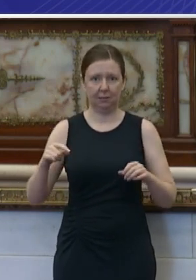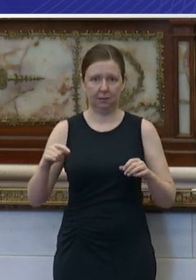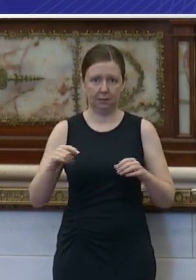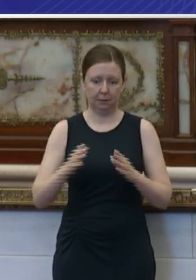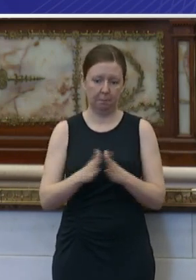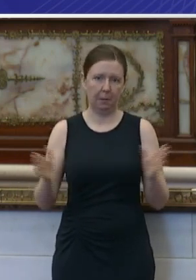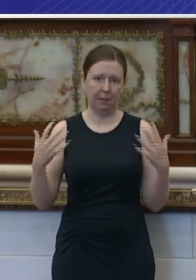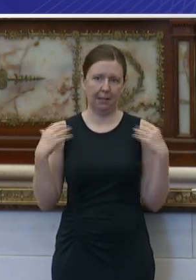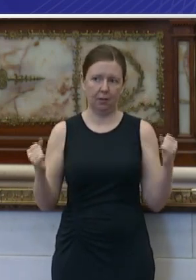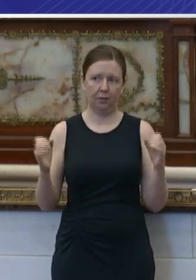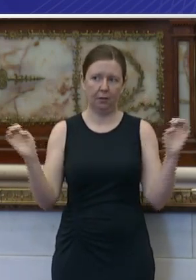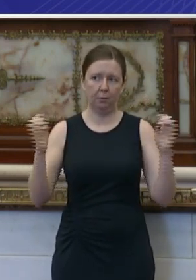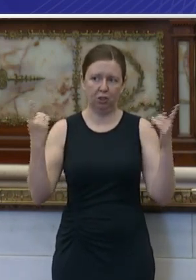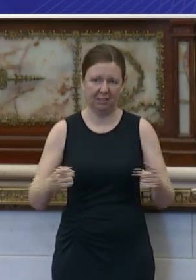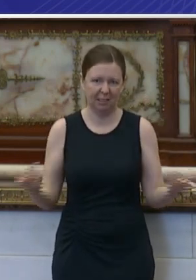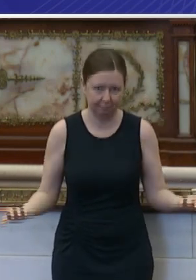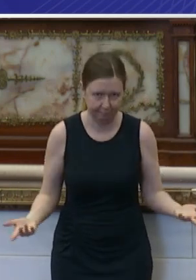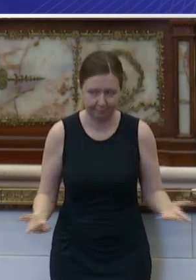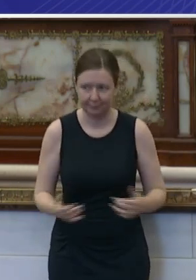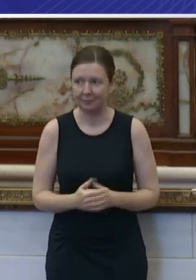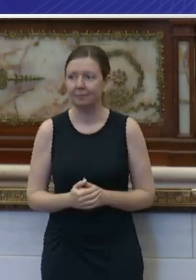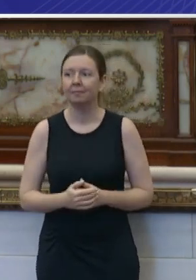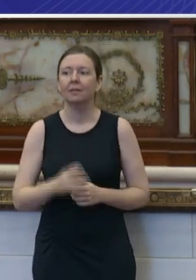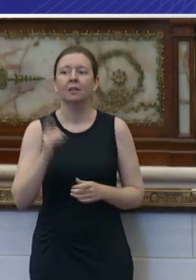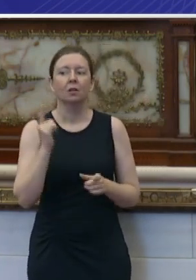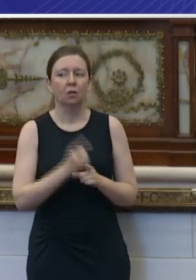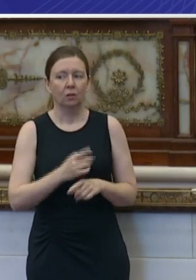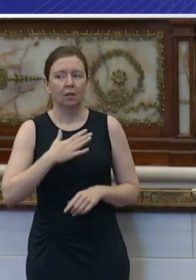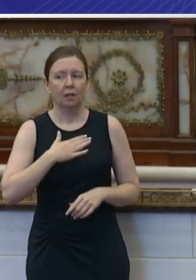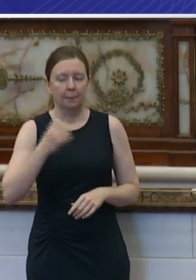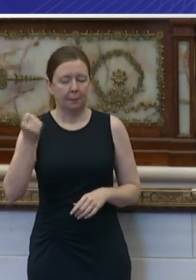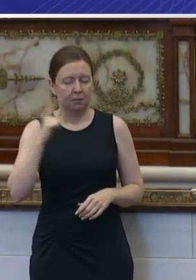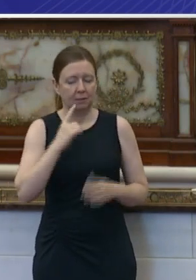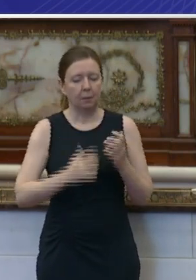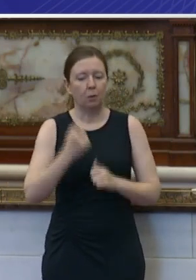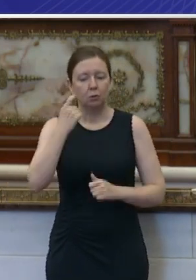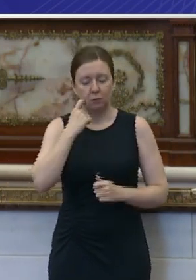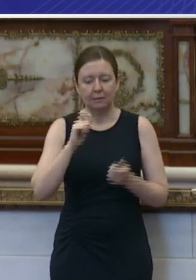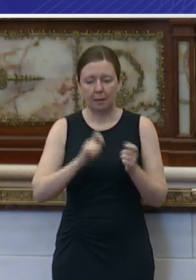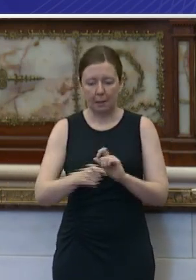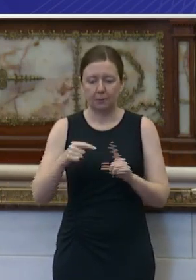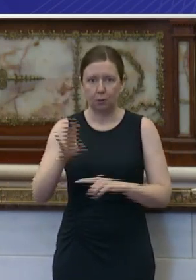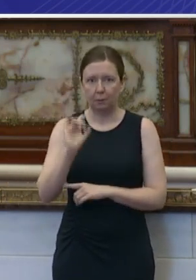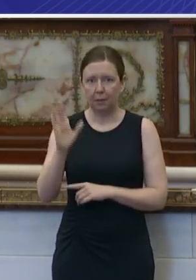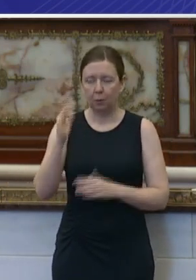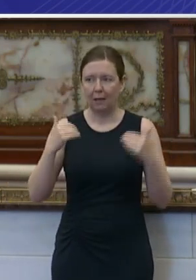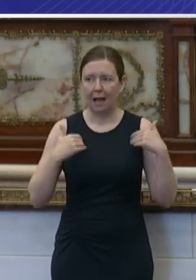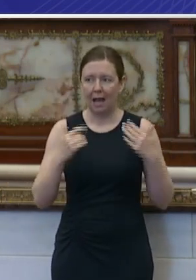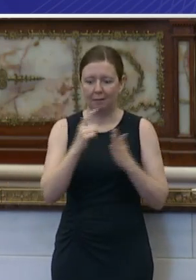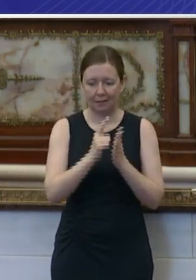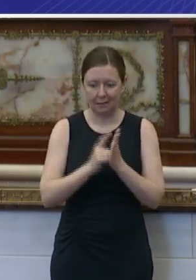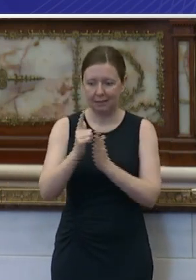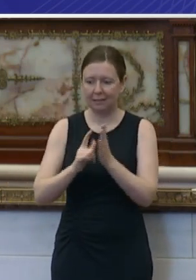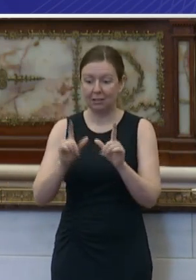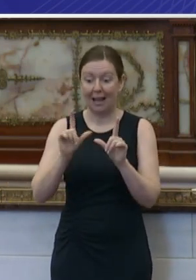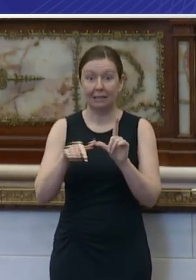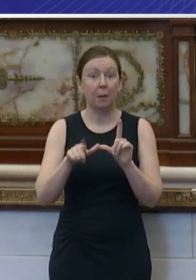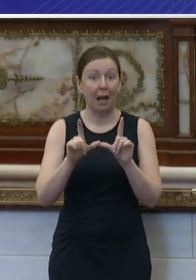health emergency. Right, in reference to, because my understanding, the most recent amendment to this bill would have the legislation